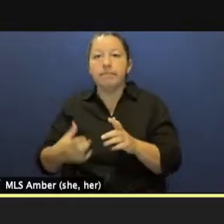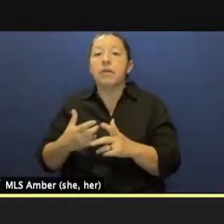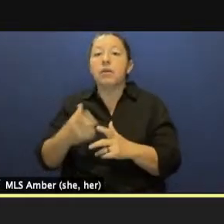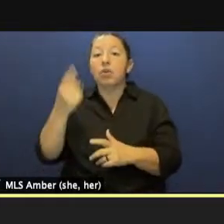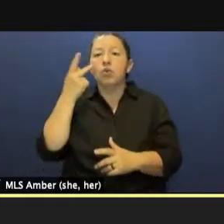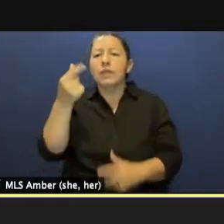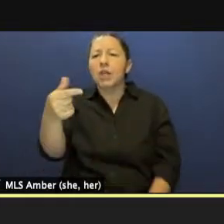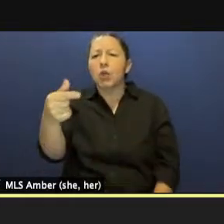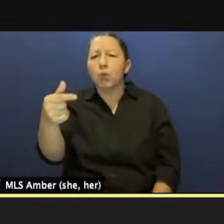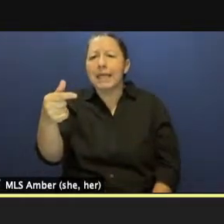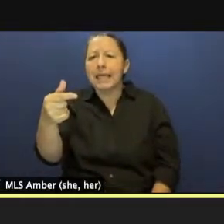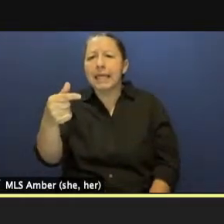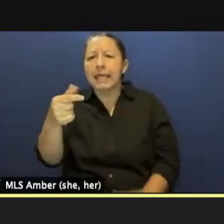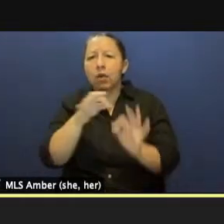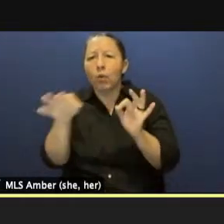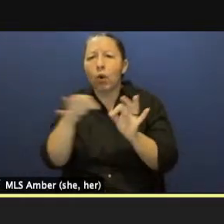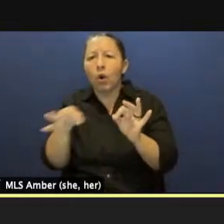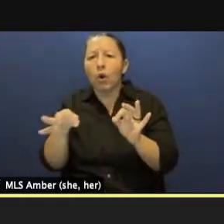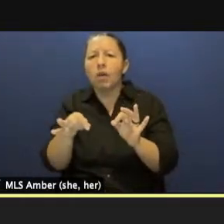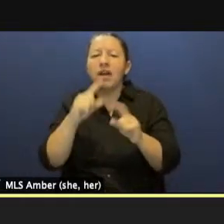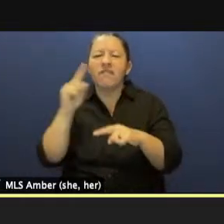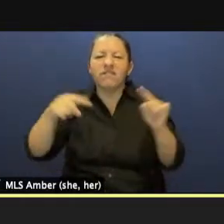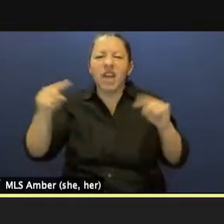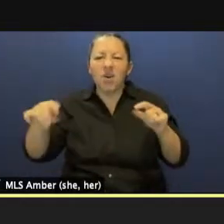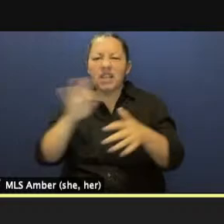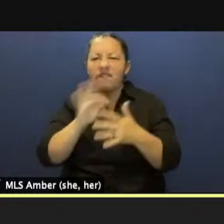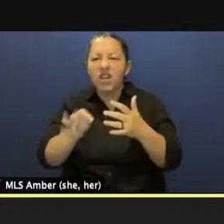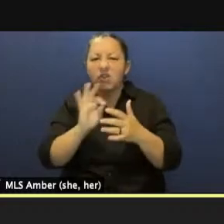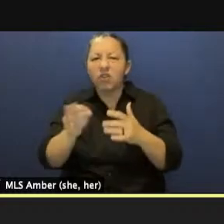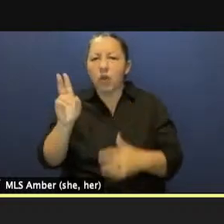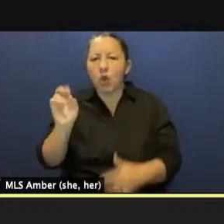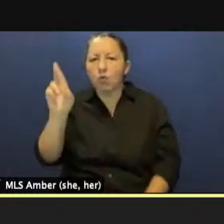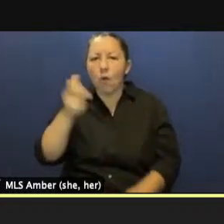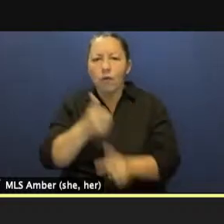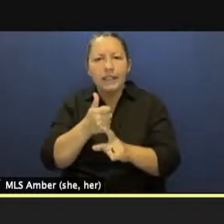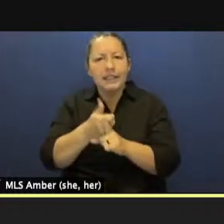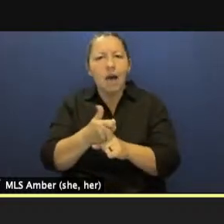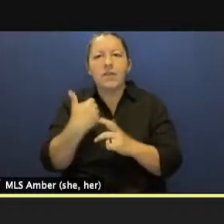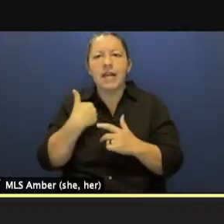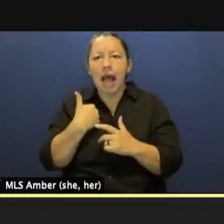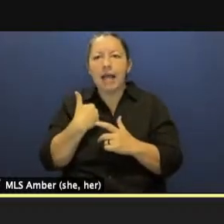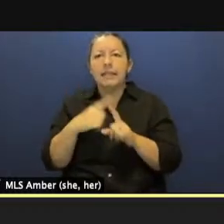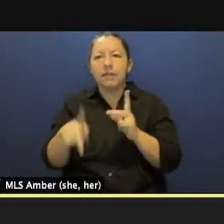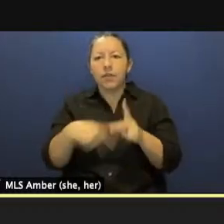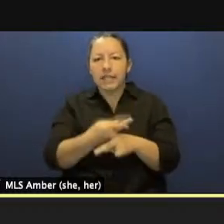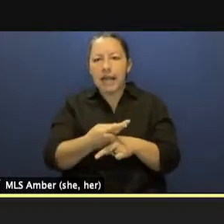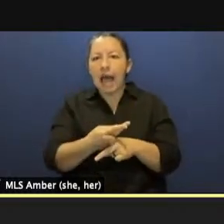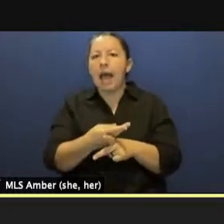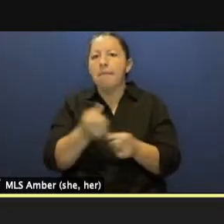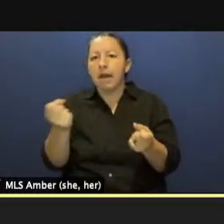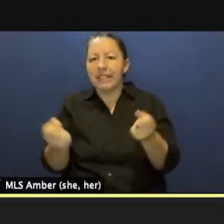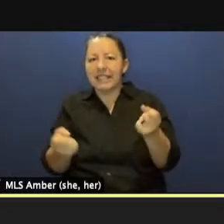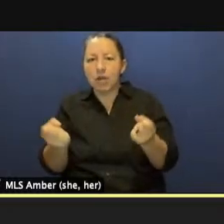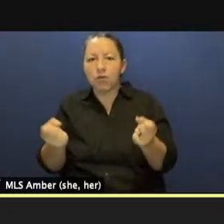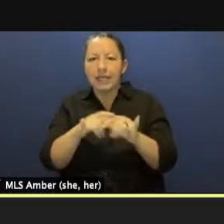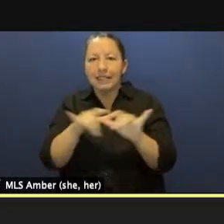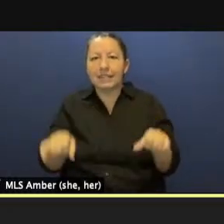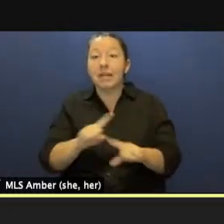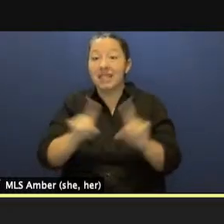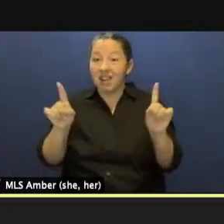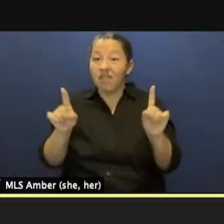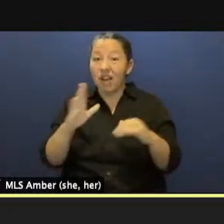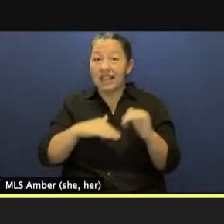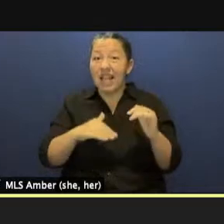the rover, including an explicit steer mobility system, very different than what you're used to seeing with a 6-wheel rocker